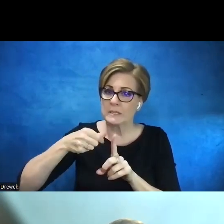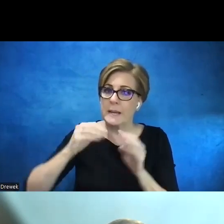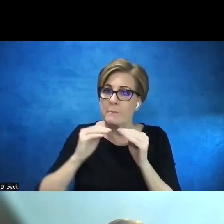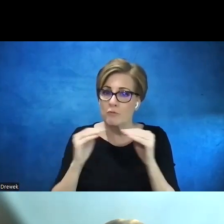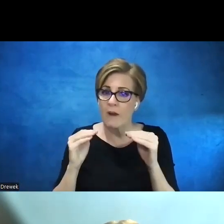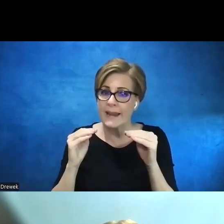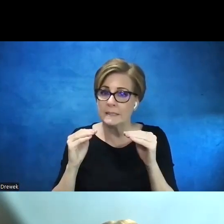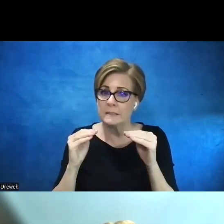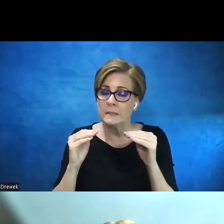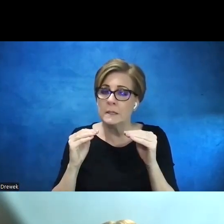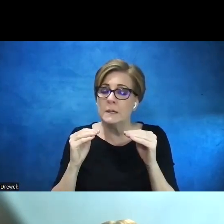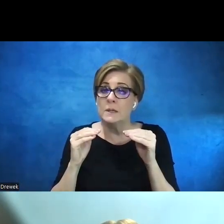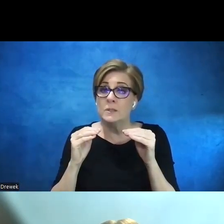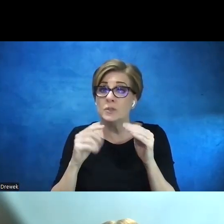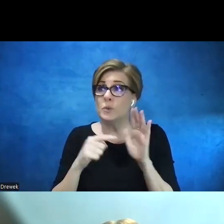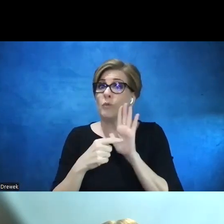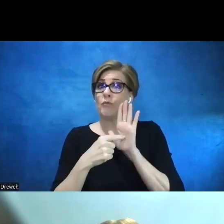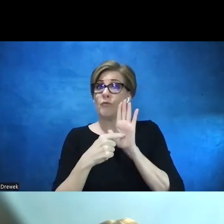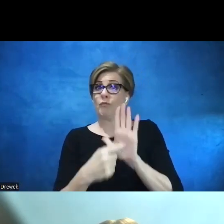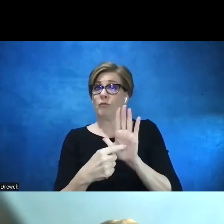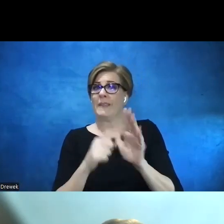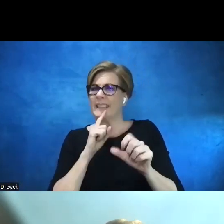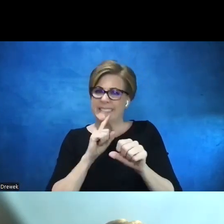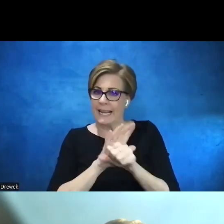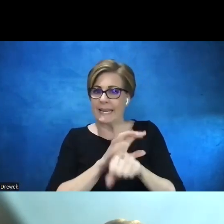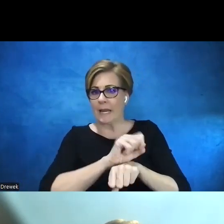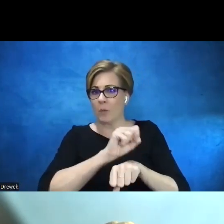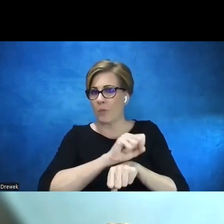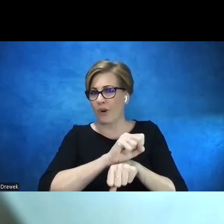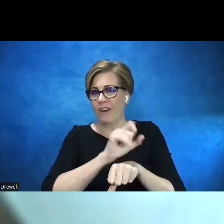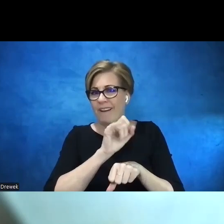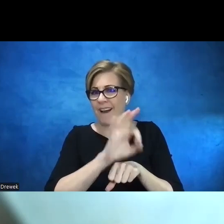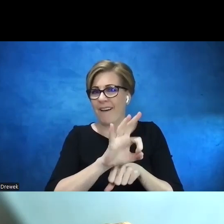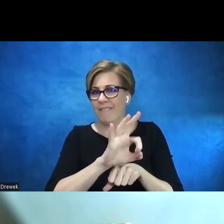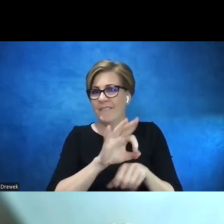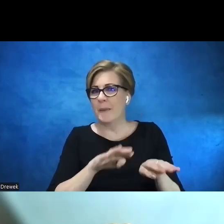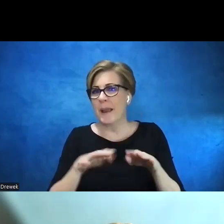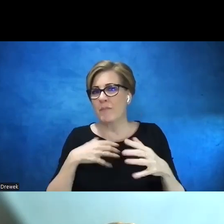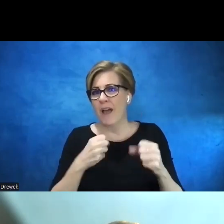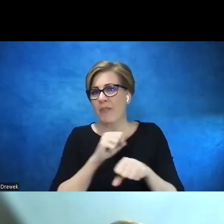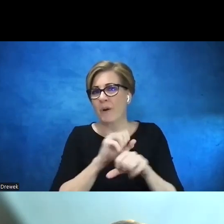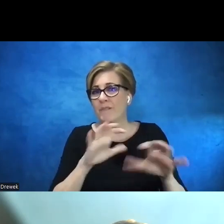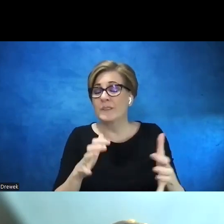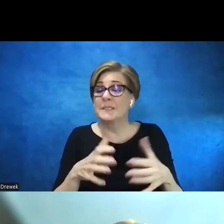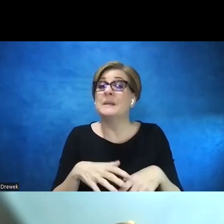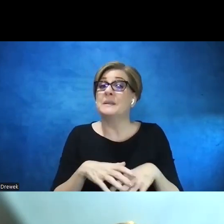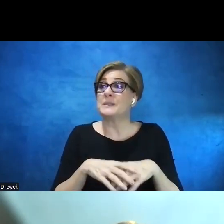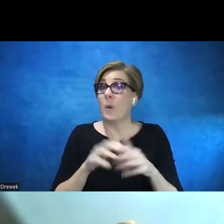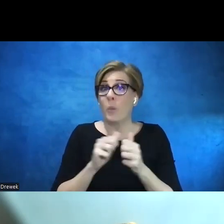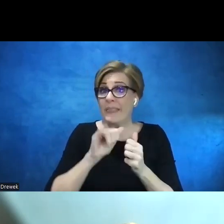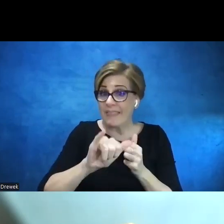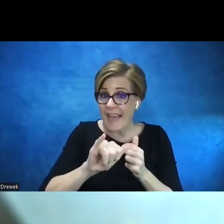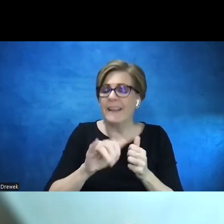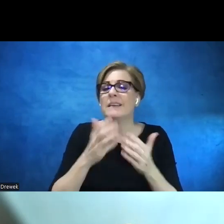the dedicated work that behavioral health workforce does. So, and on that note, thank you again for the opportunity to present on